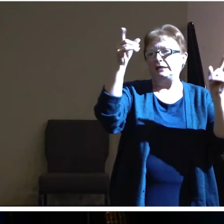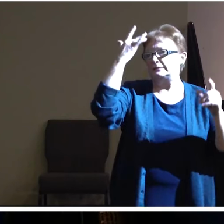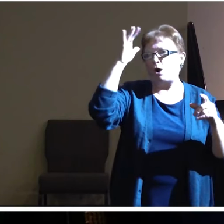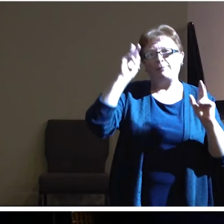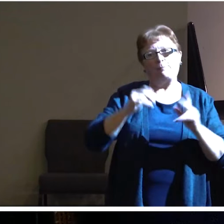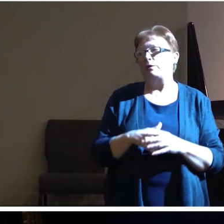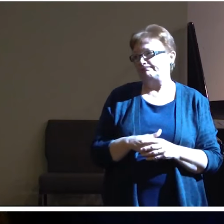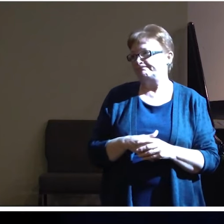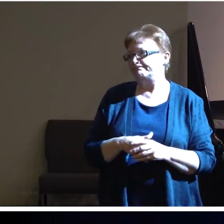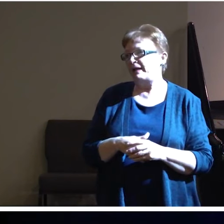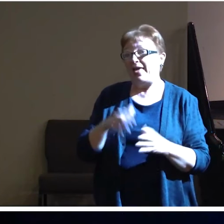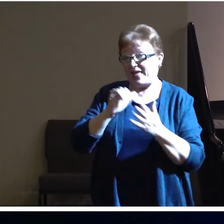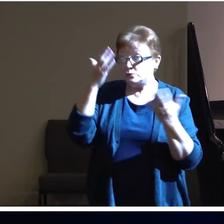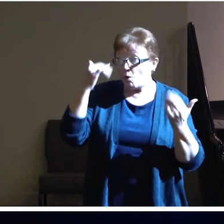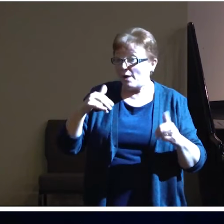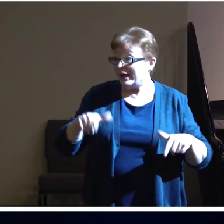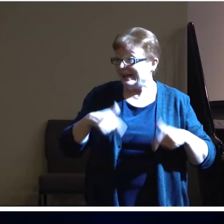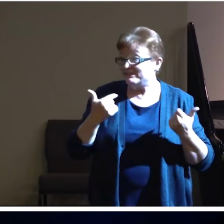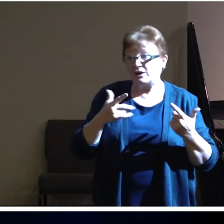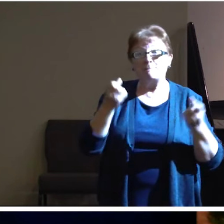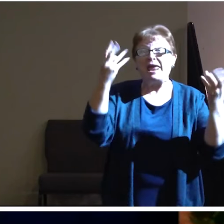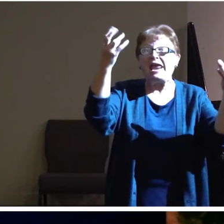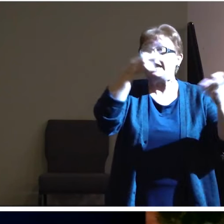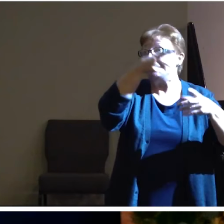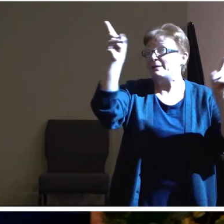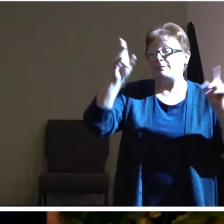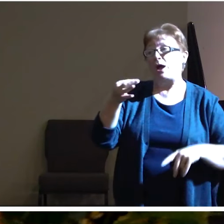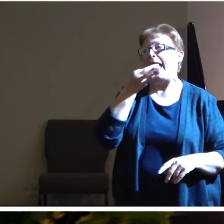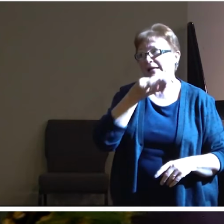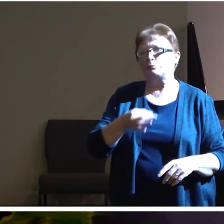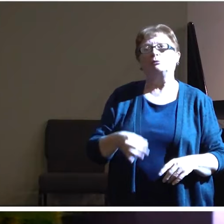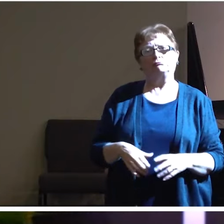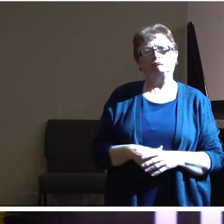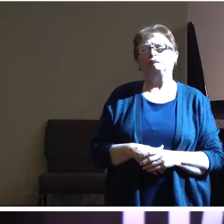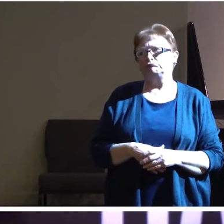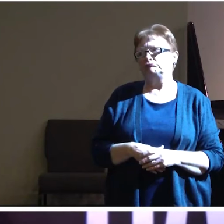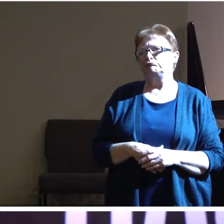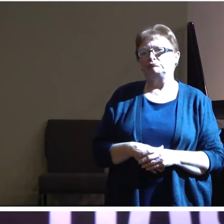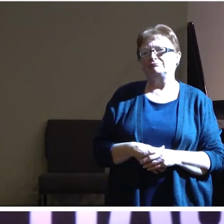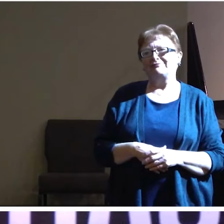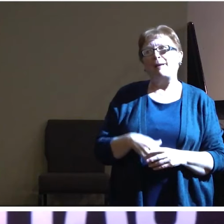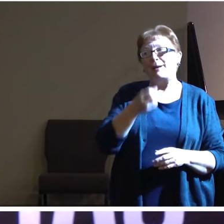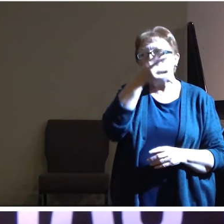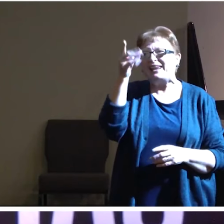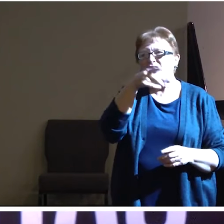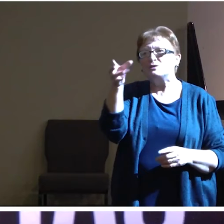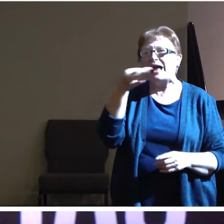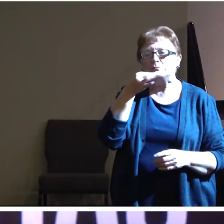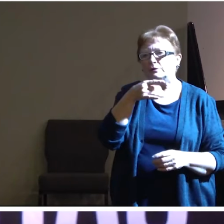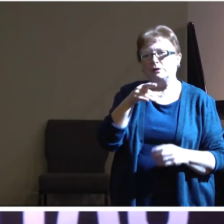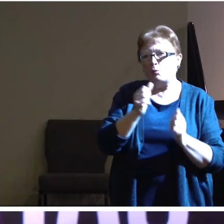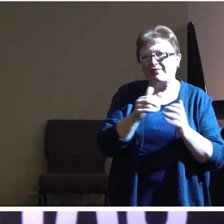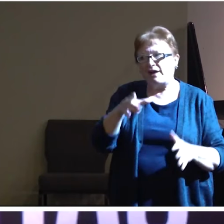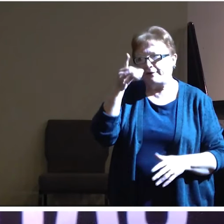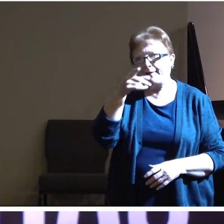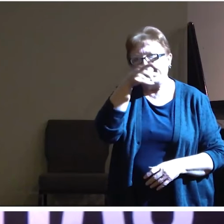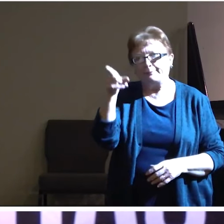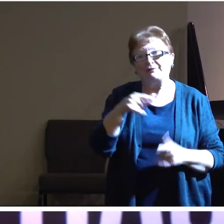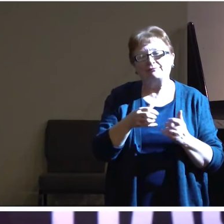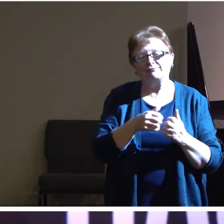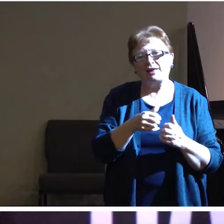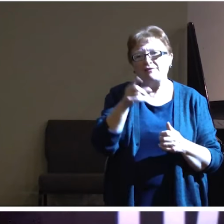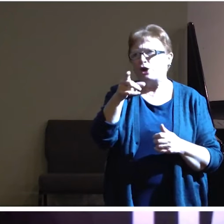we live in an age of the experts, mostly godless people that are experts in science. They're